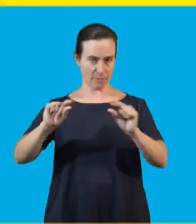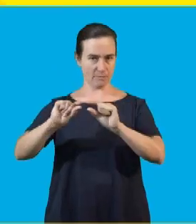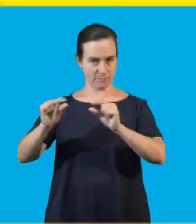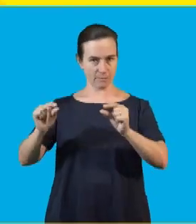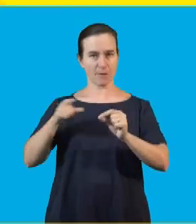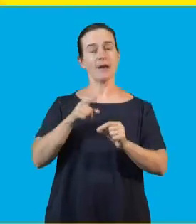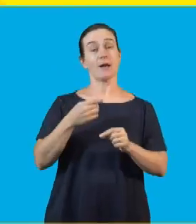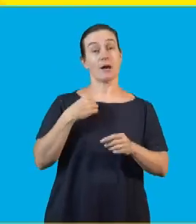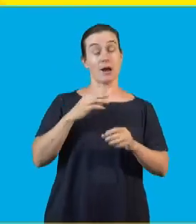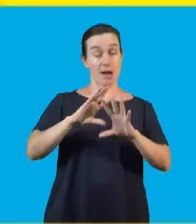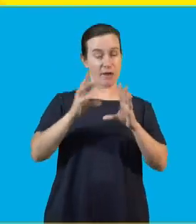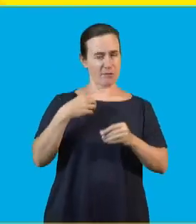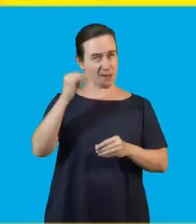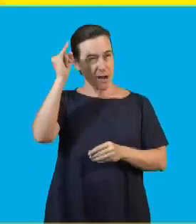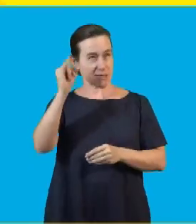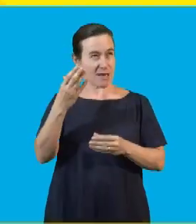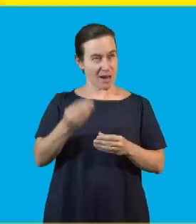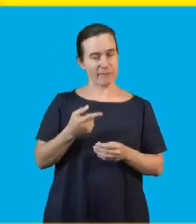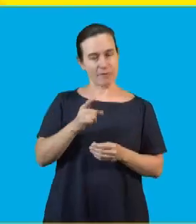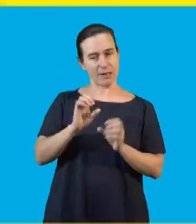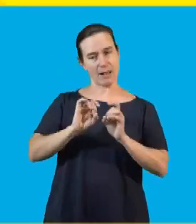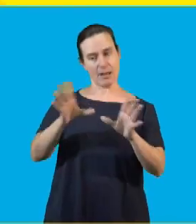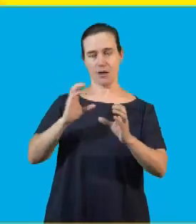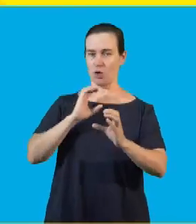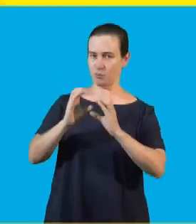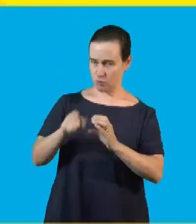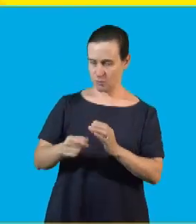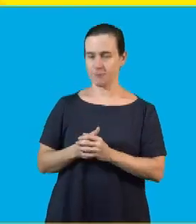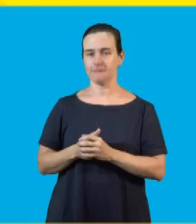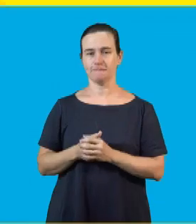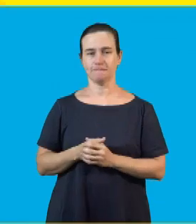that send the ideas that you want to give.